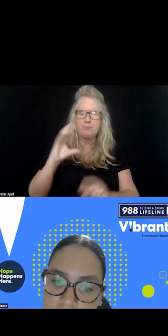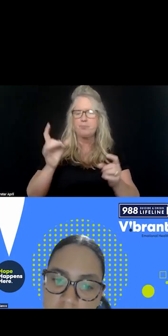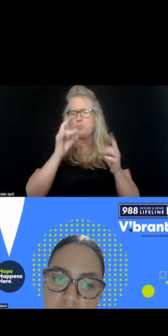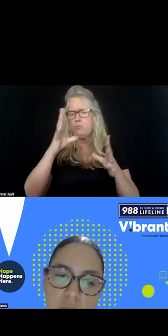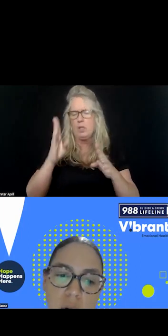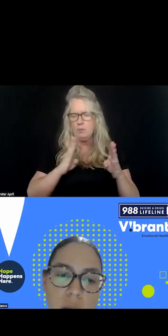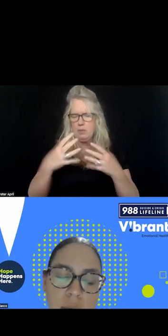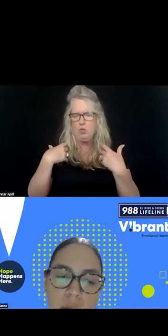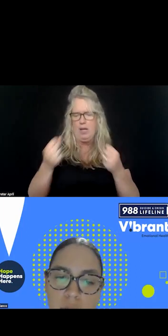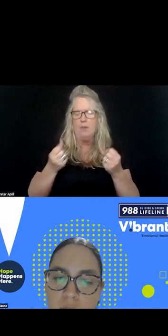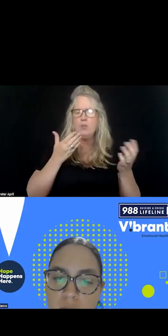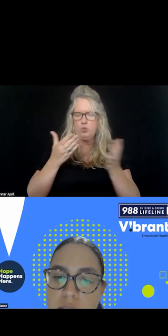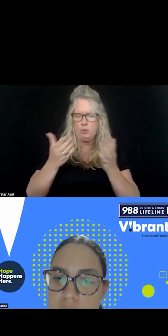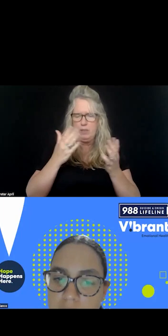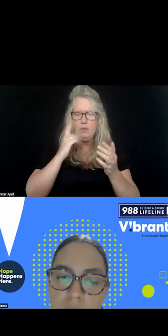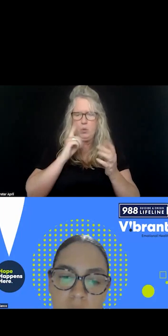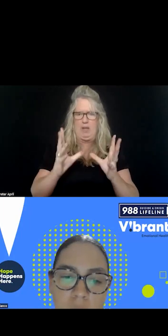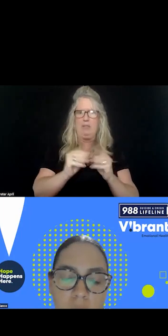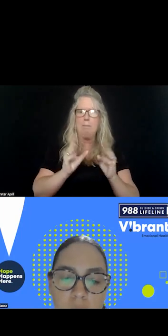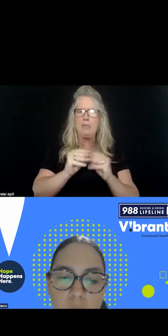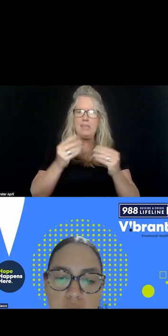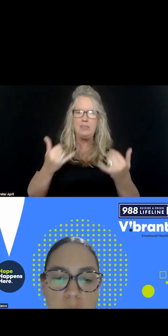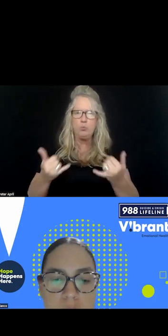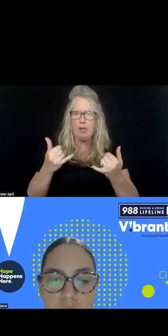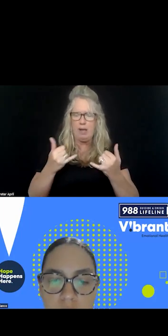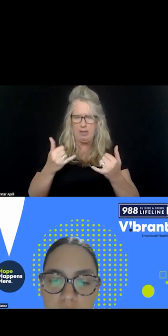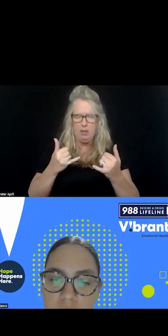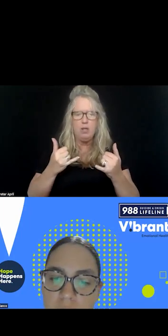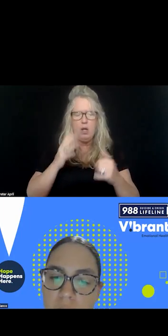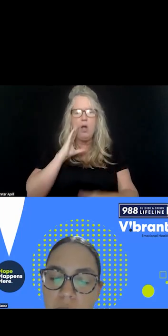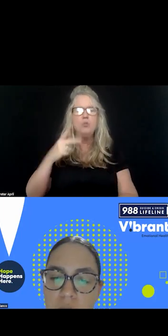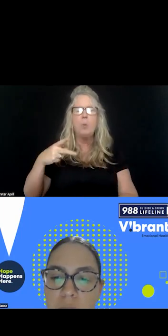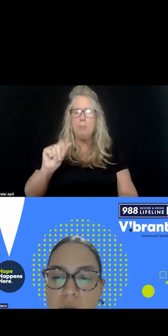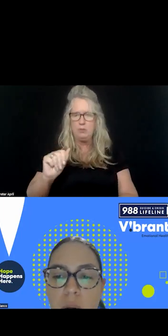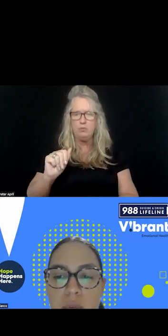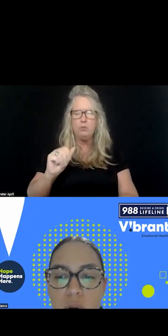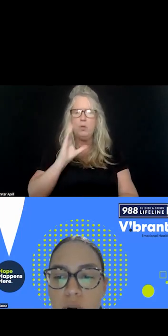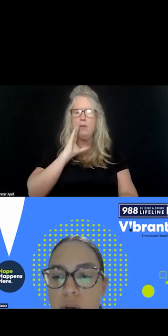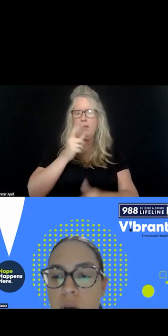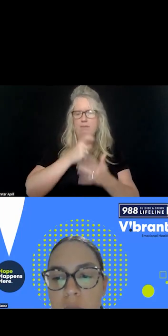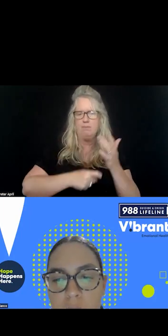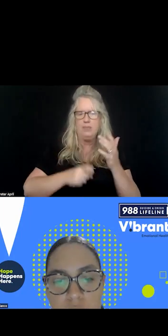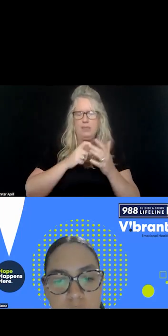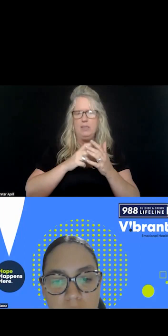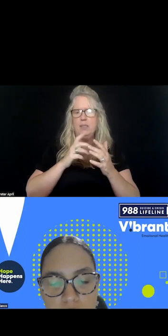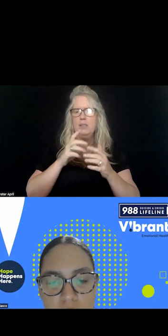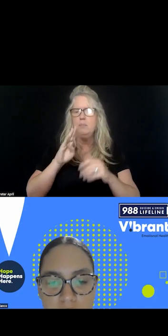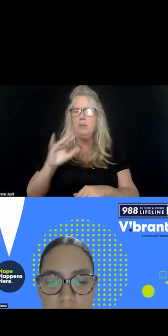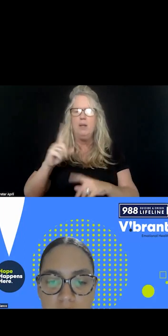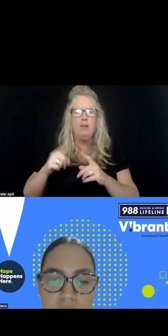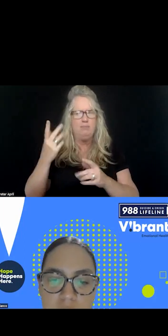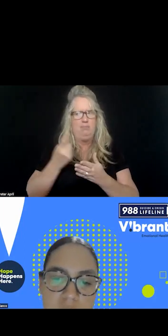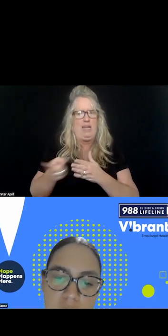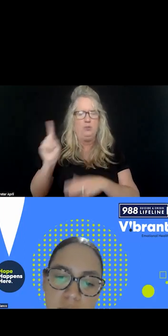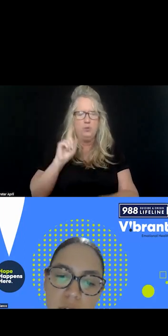health services. So they're having a meeting today. Also Pennsylvania, they had a fee bill that was heard last week. So the